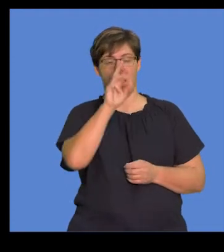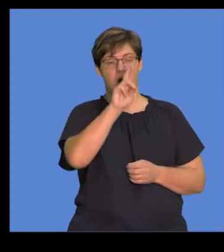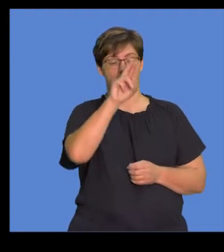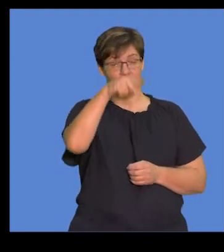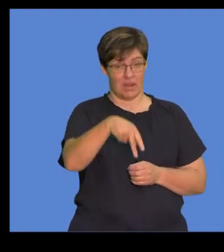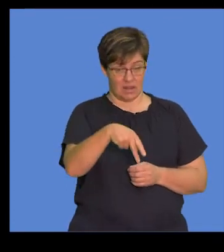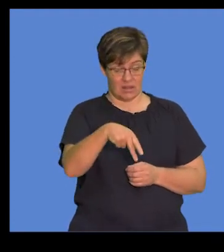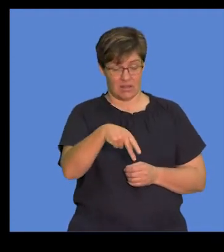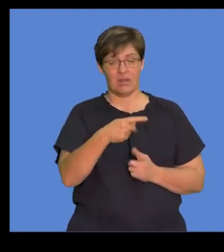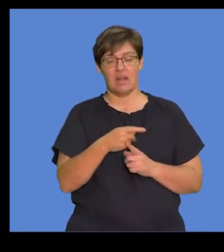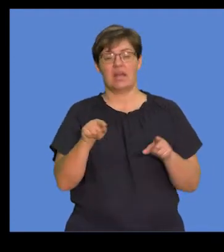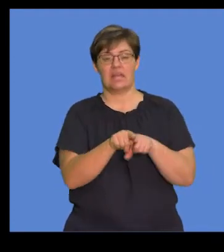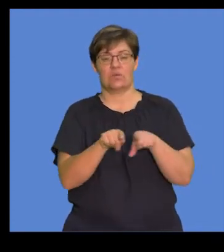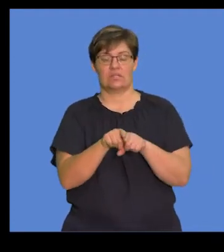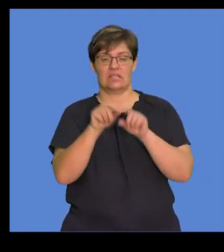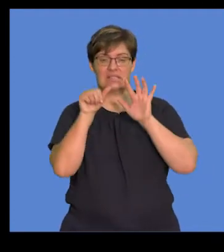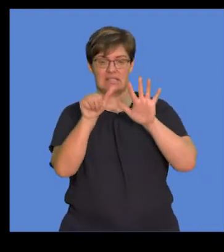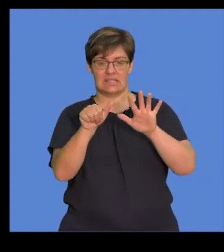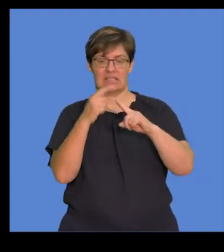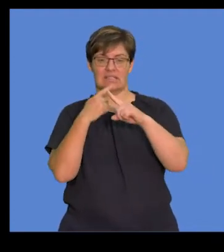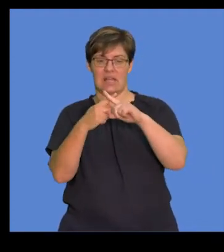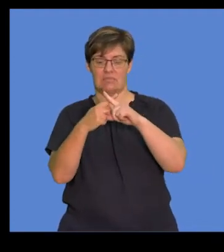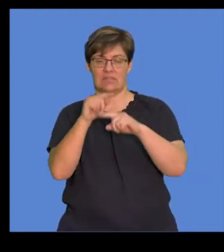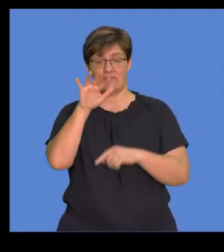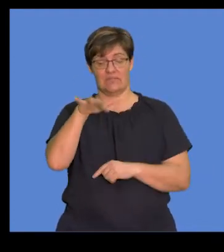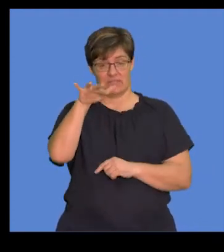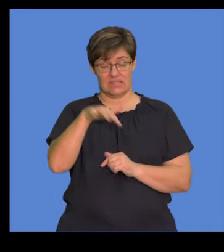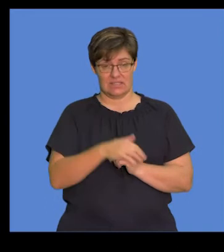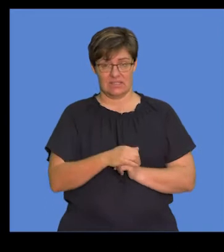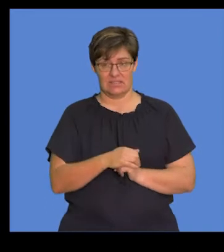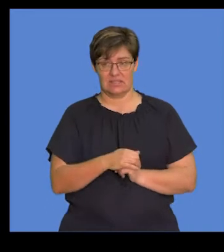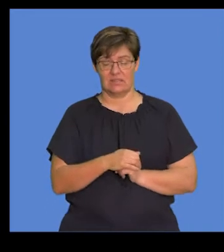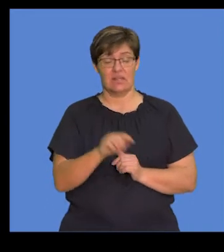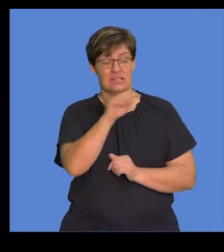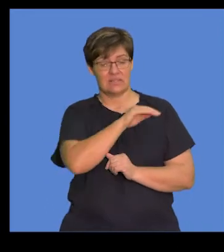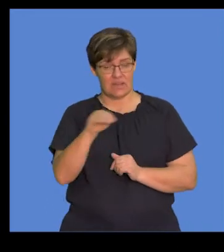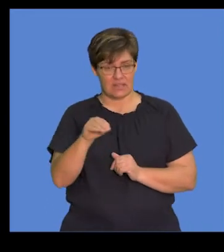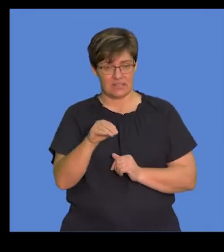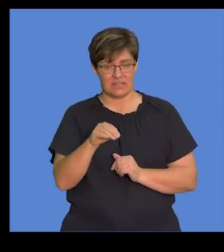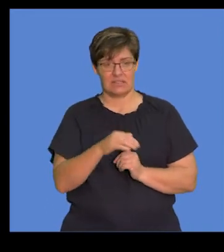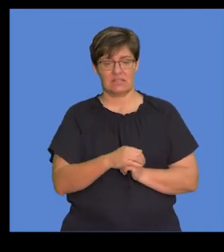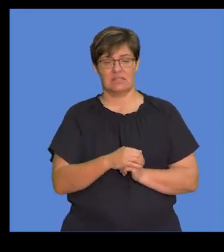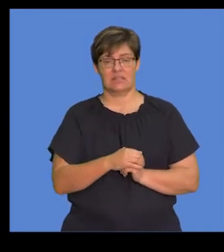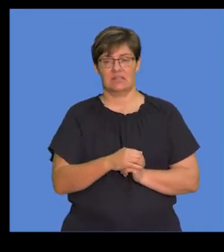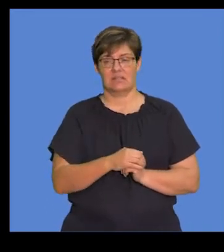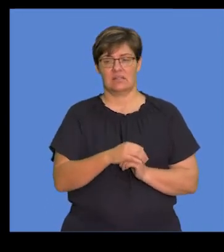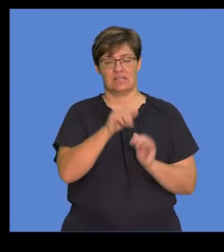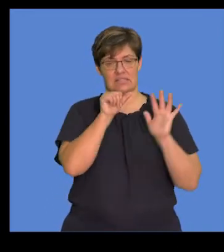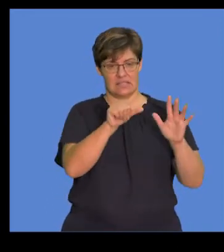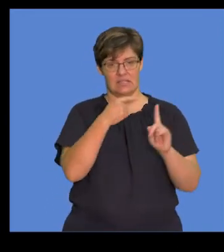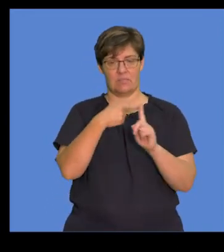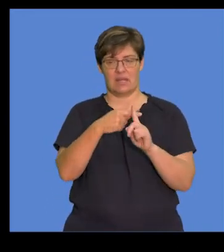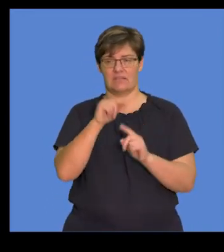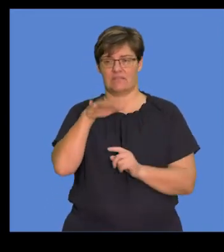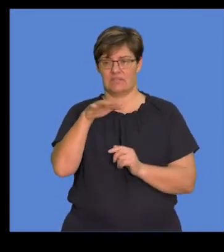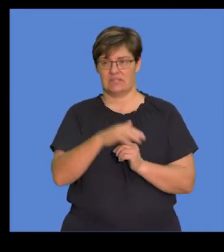to 6 multiplied by 15 ohms, okay, divided by the sum of those two, 6